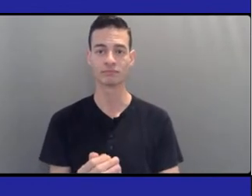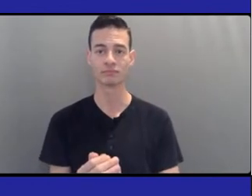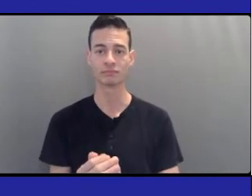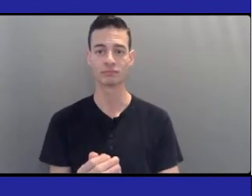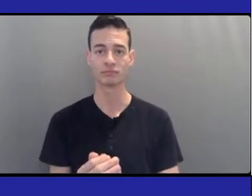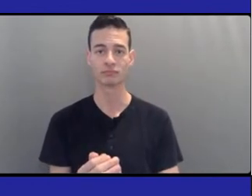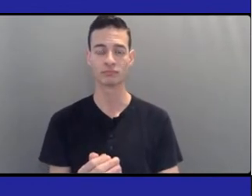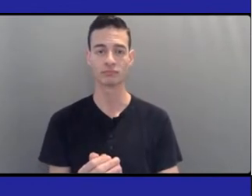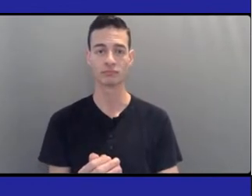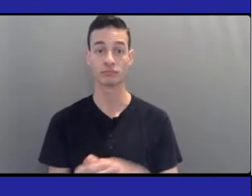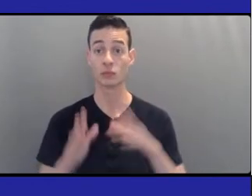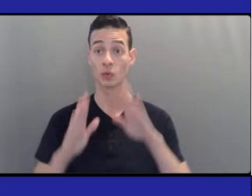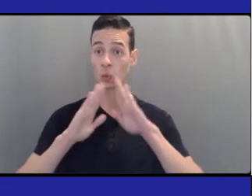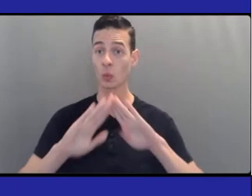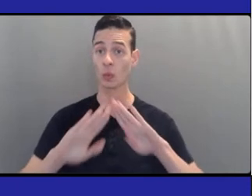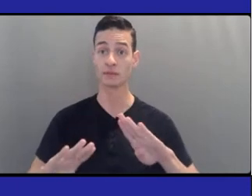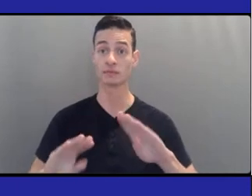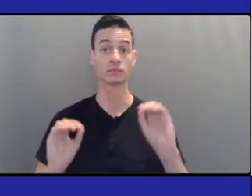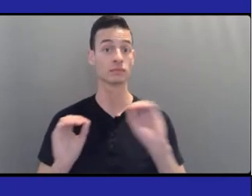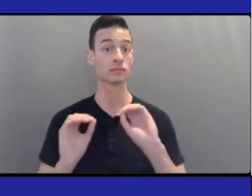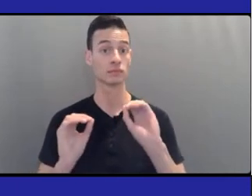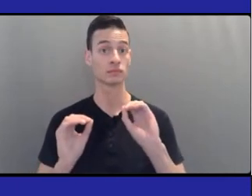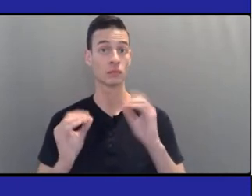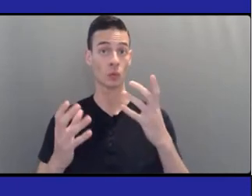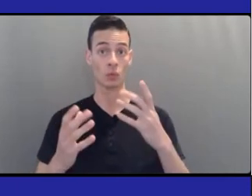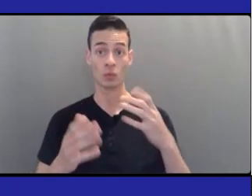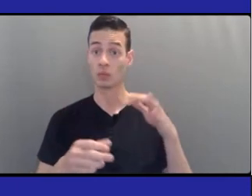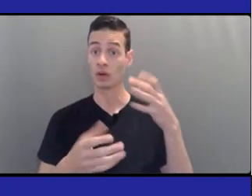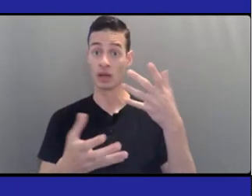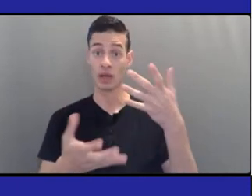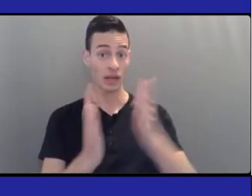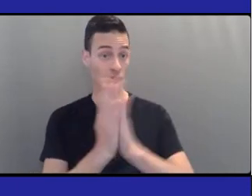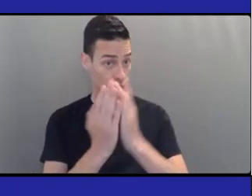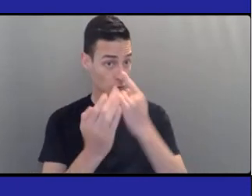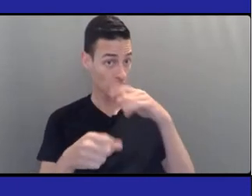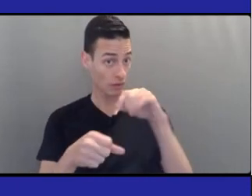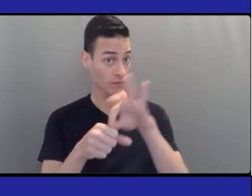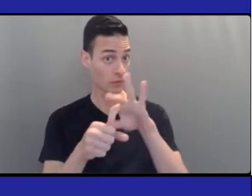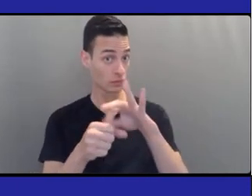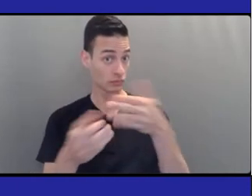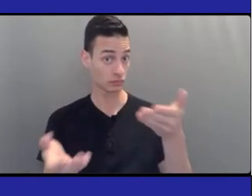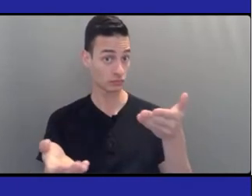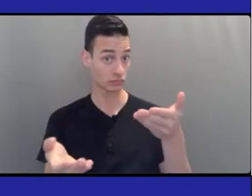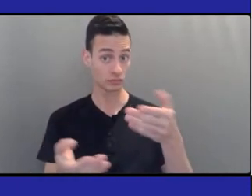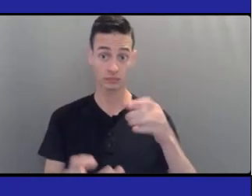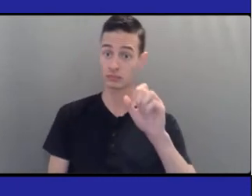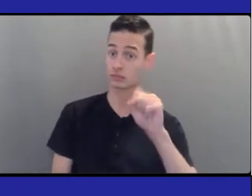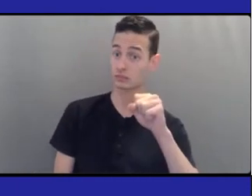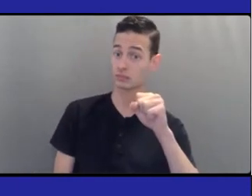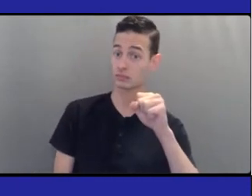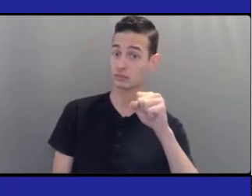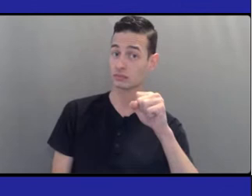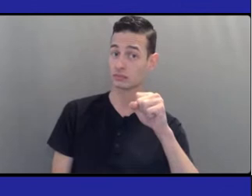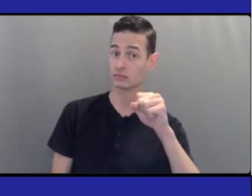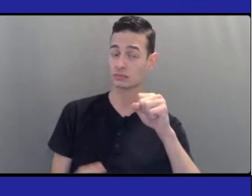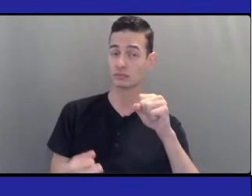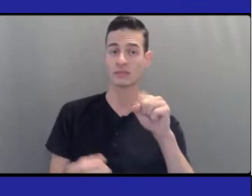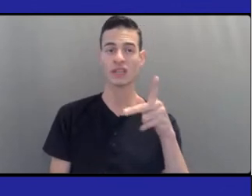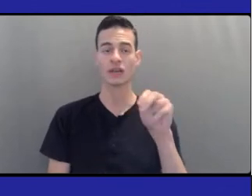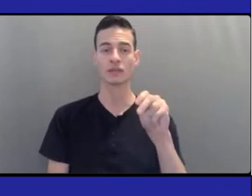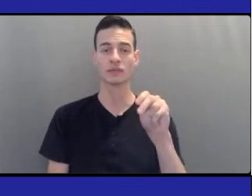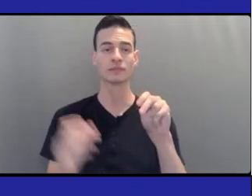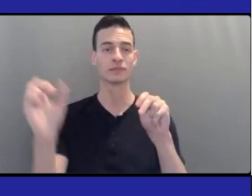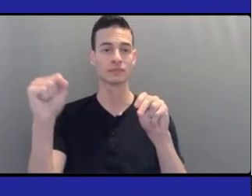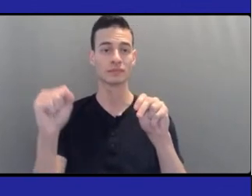So hearing none, I would like to ask for a vote. Thank Dr. Katz? Yes. Karen Sanhiller? Yes. Erin Kelly?